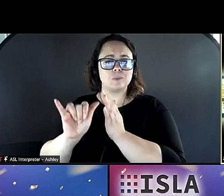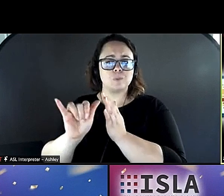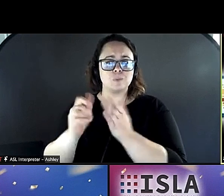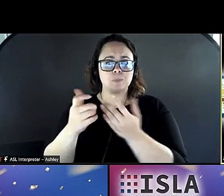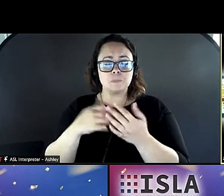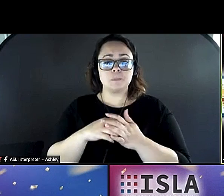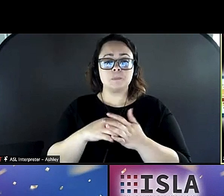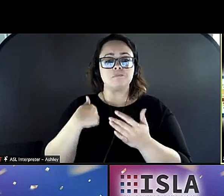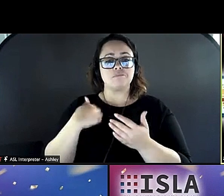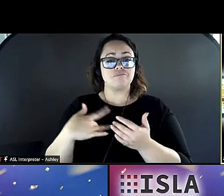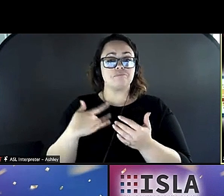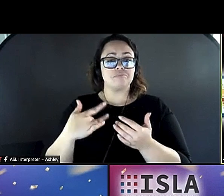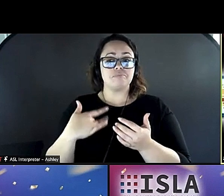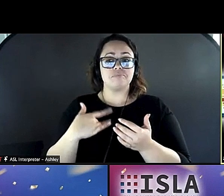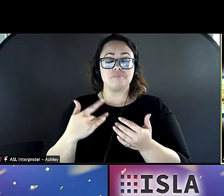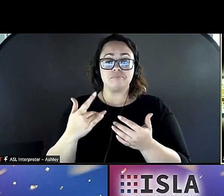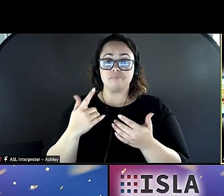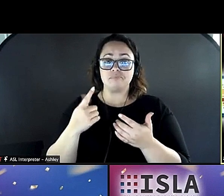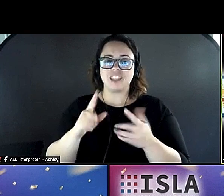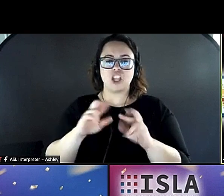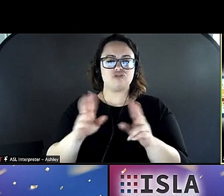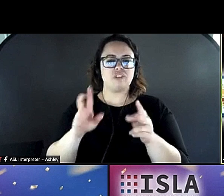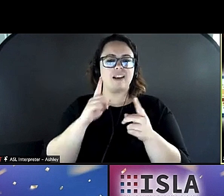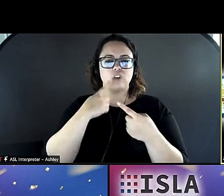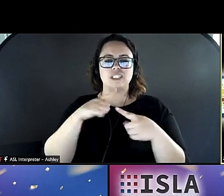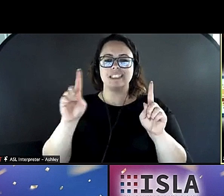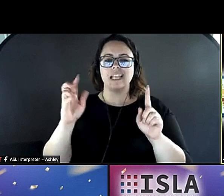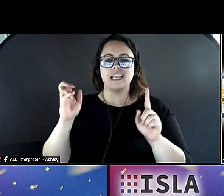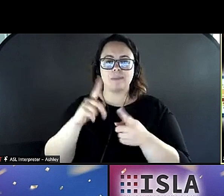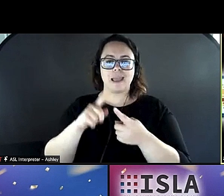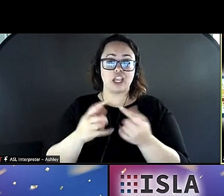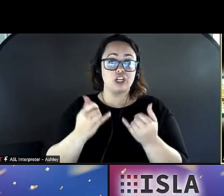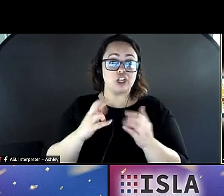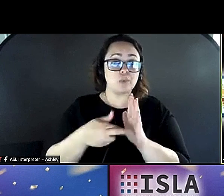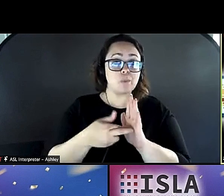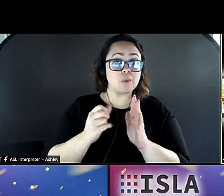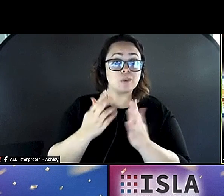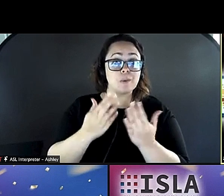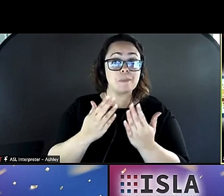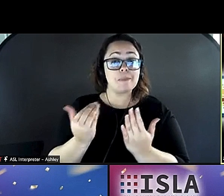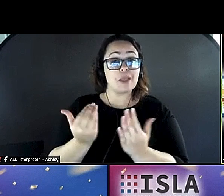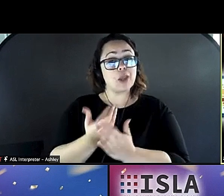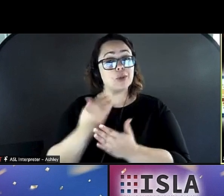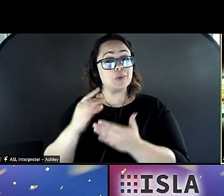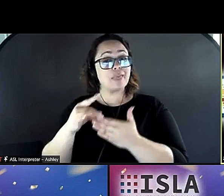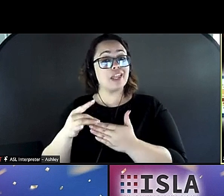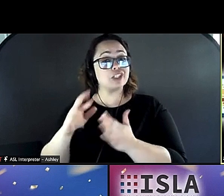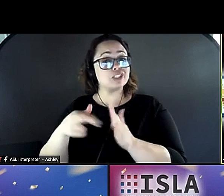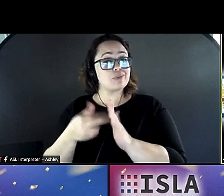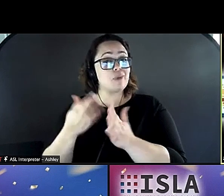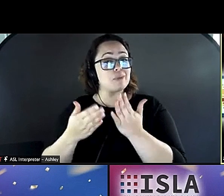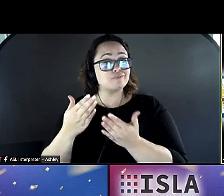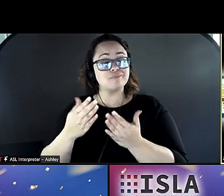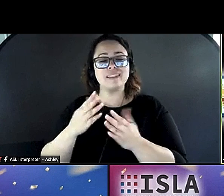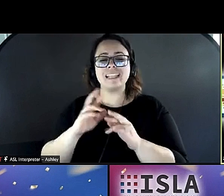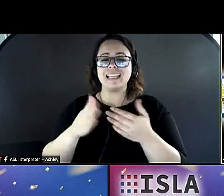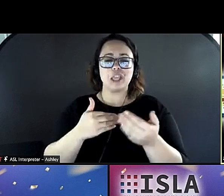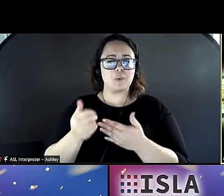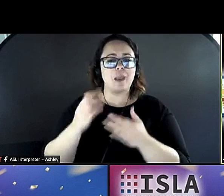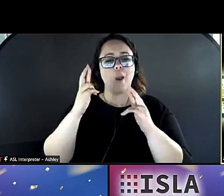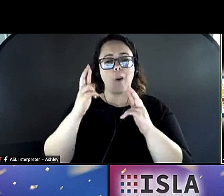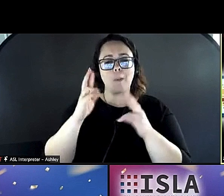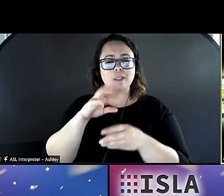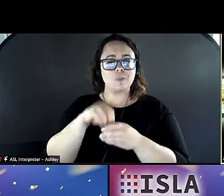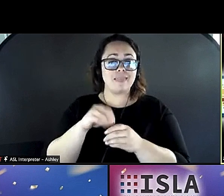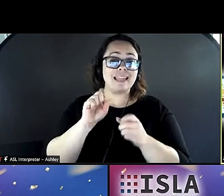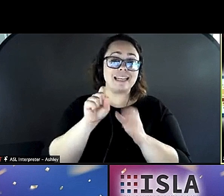I believe they're primed for success back in their current roles, or maybe a new leadership role. Either way, I hope it's within the state, the